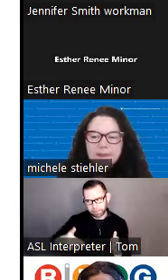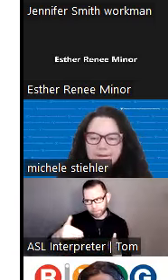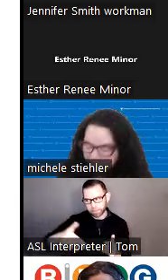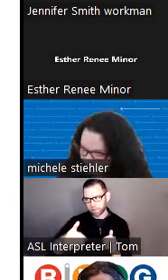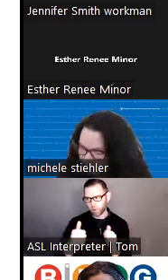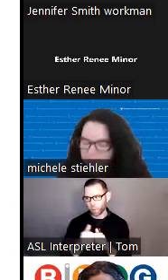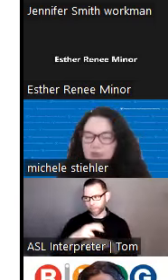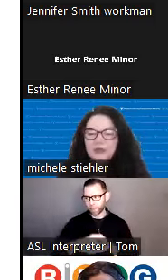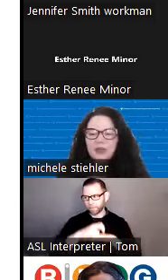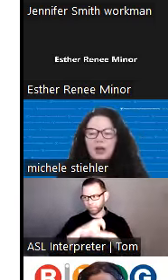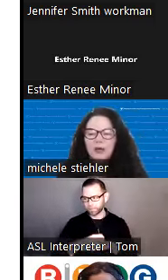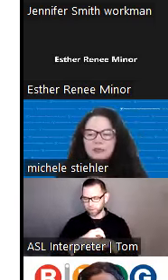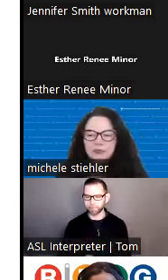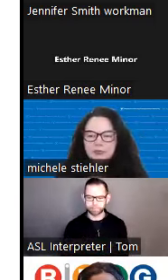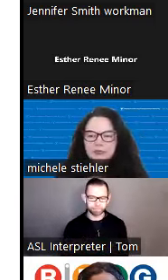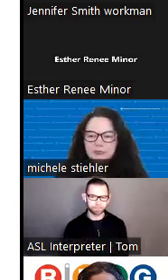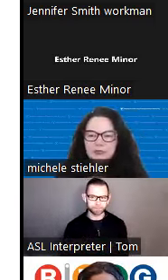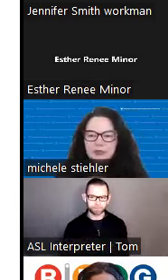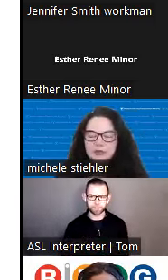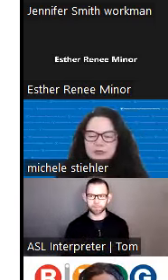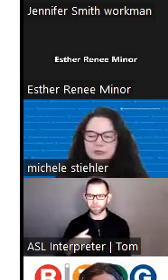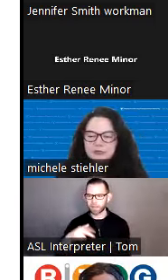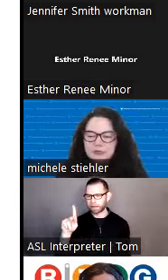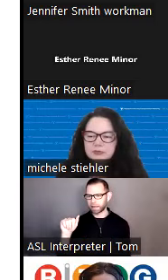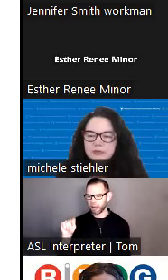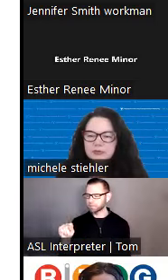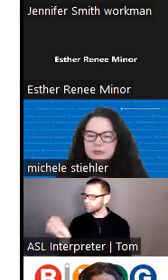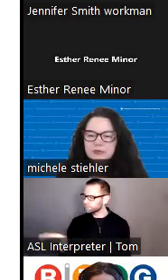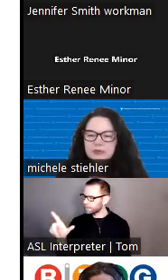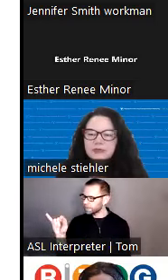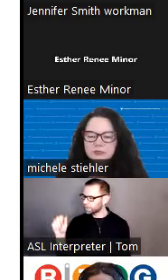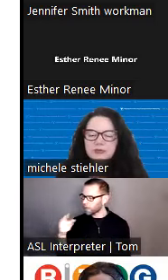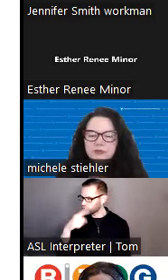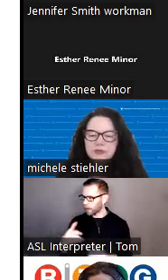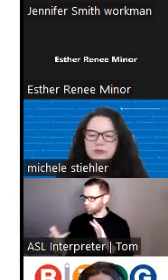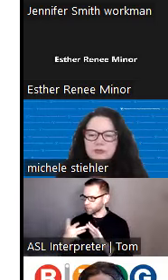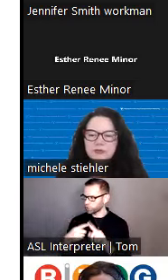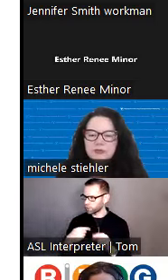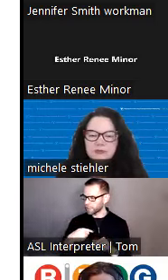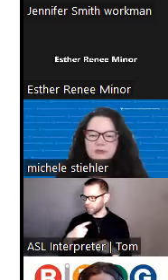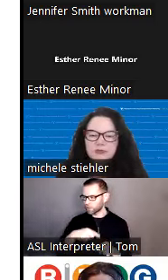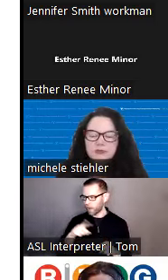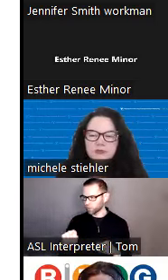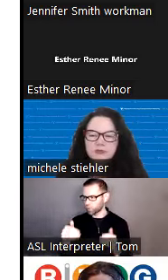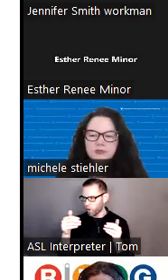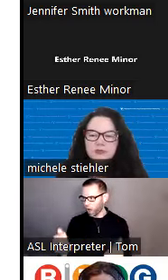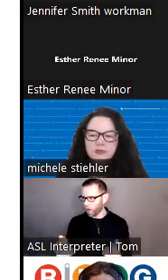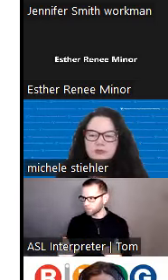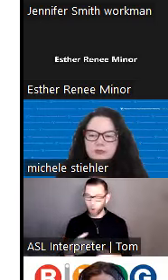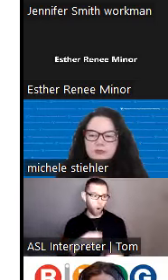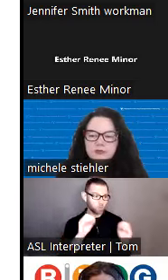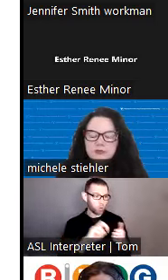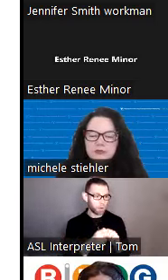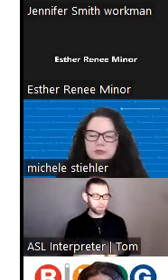lift. Lisa, I'm going to have you reach out to me just so we can move on. I Okay, put my no problem. contact information in the chat, but I appreciate